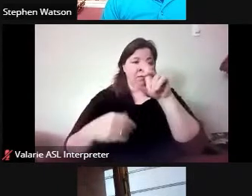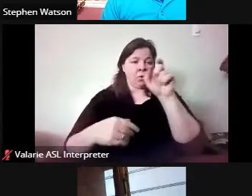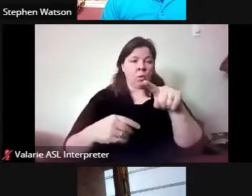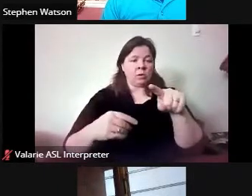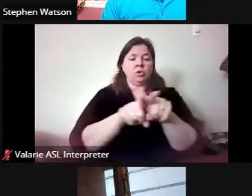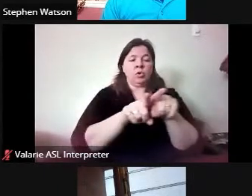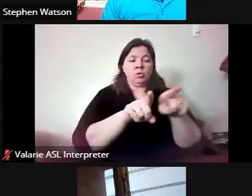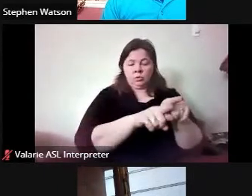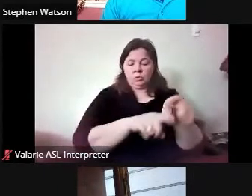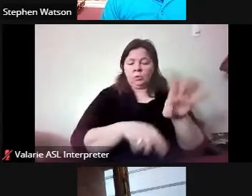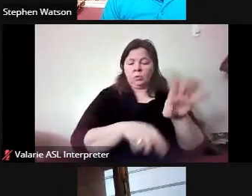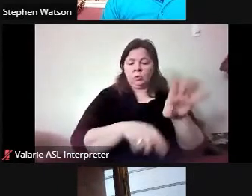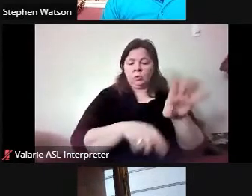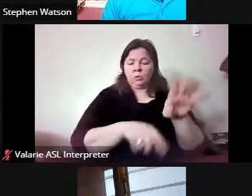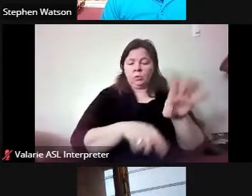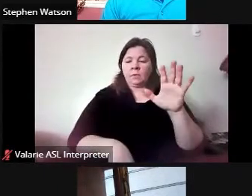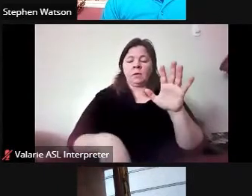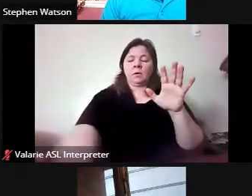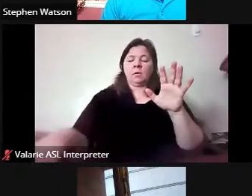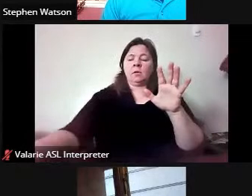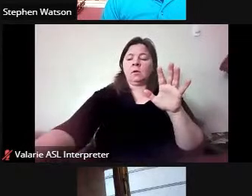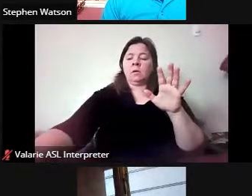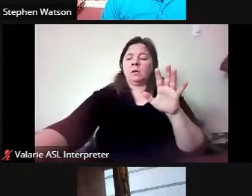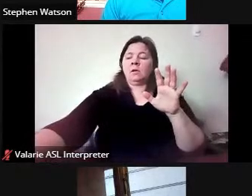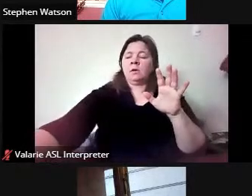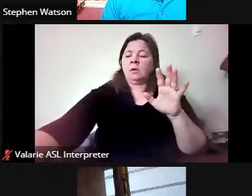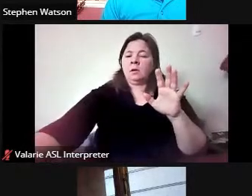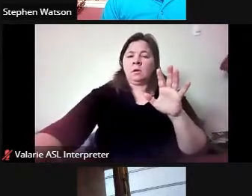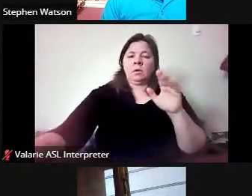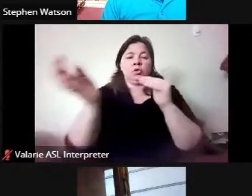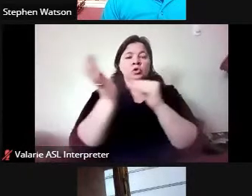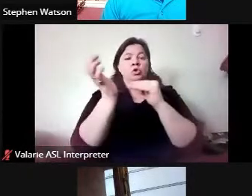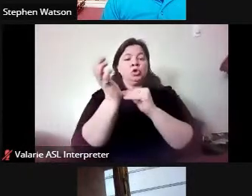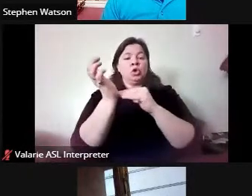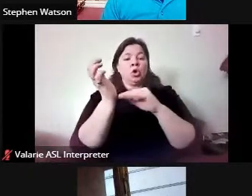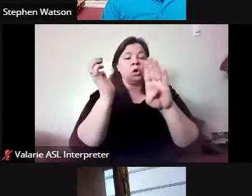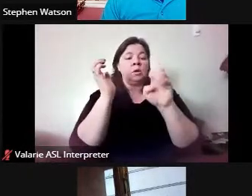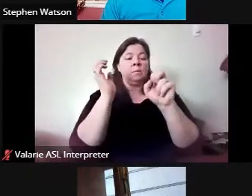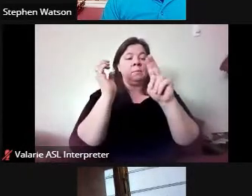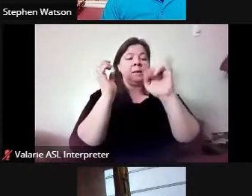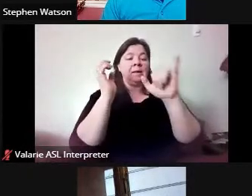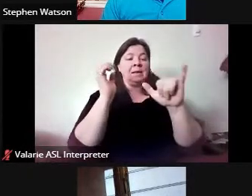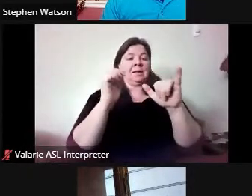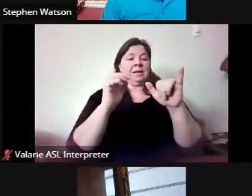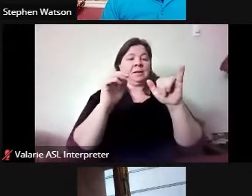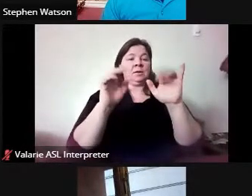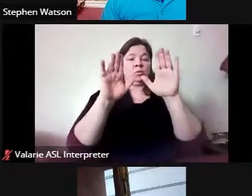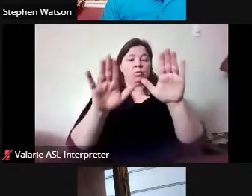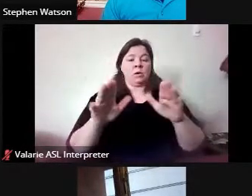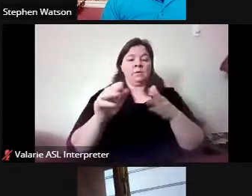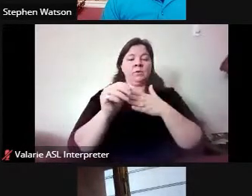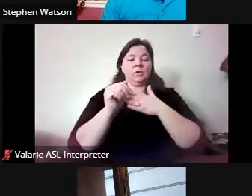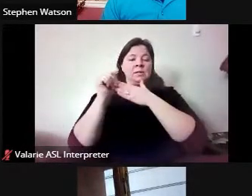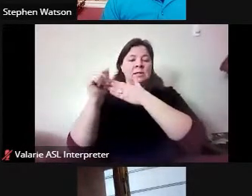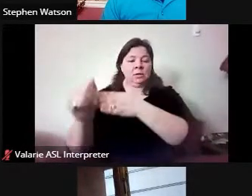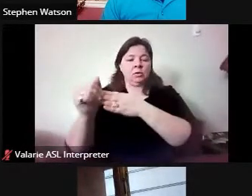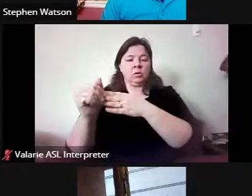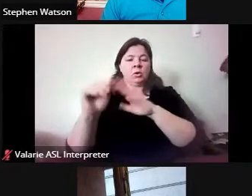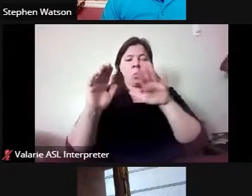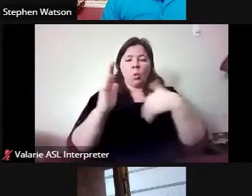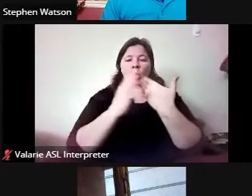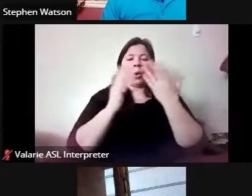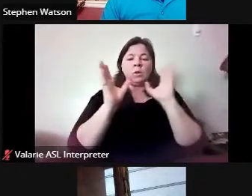well. Yeah, this part, Please I would go like ahead. the Yeah, guy. Dr. Benny is a great leader as well. So she's on all the